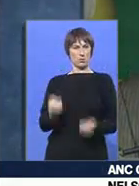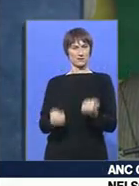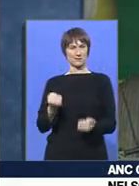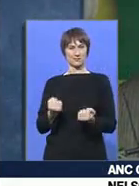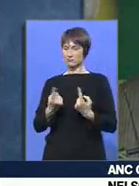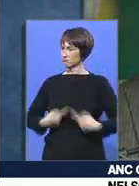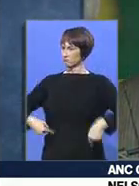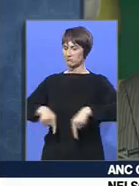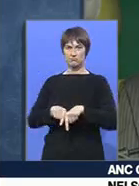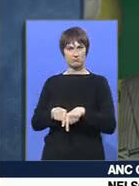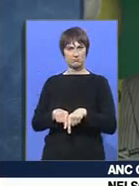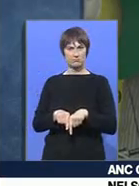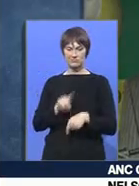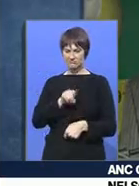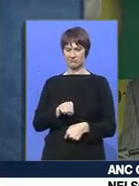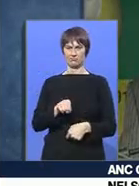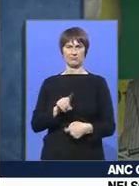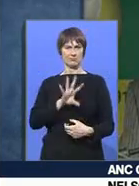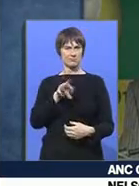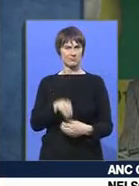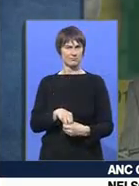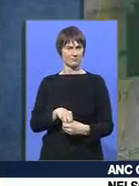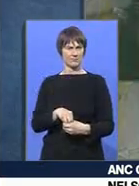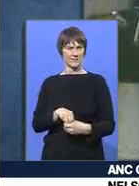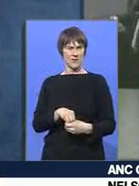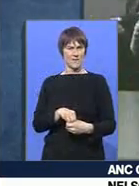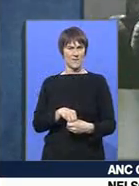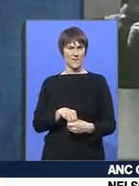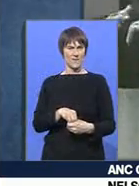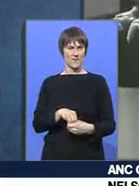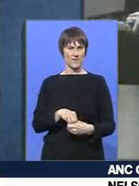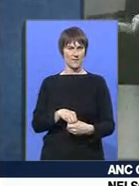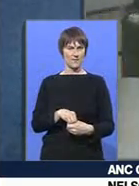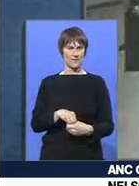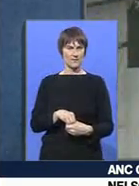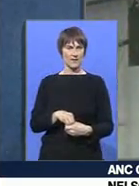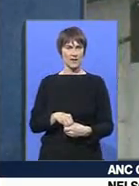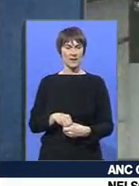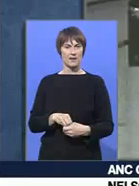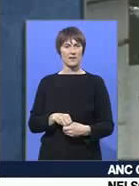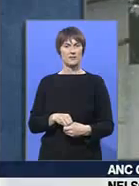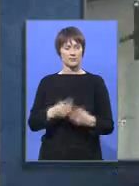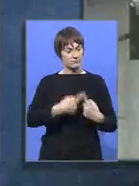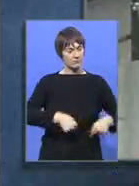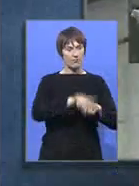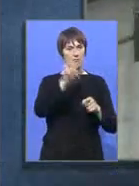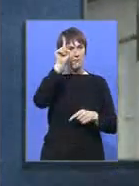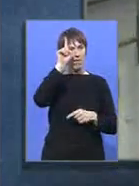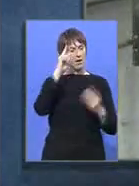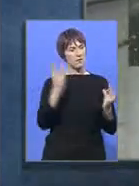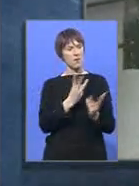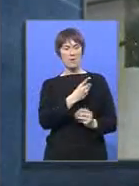one, which involves a clash of the aspirations of the African